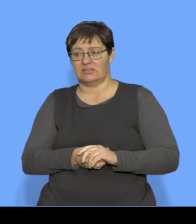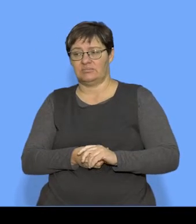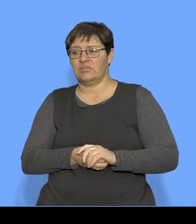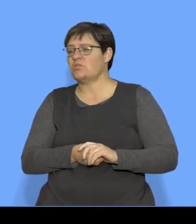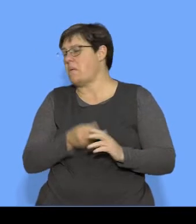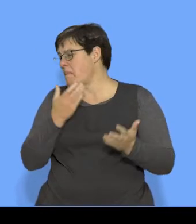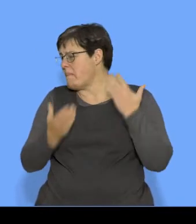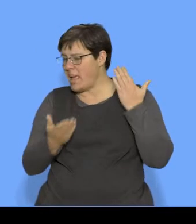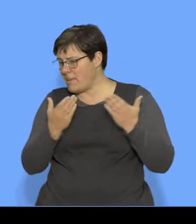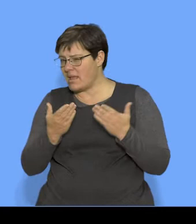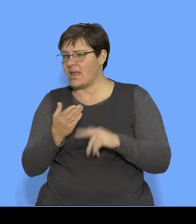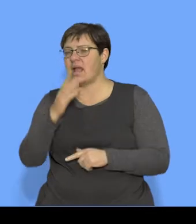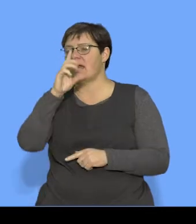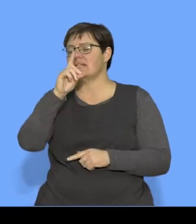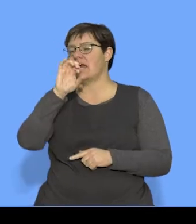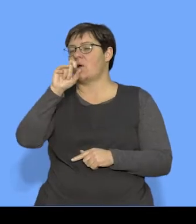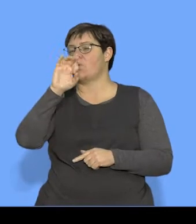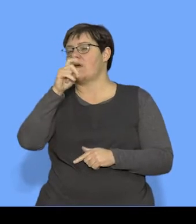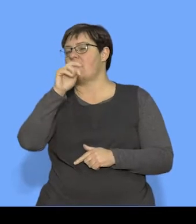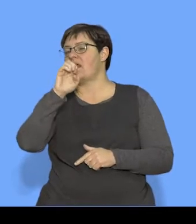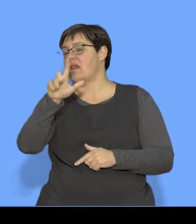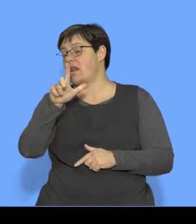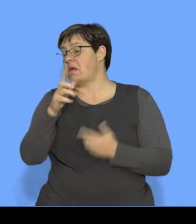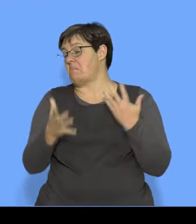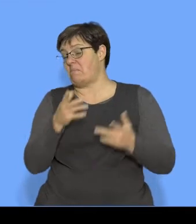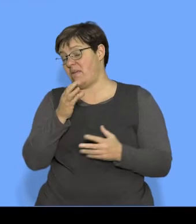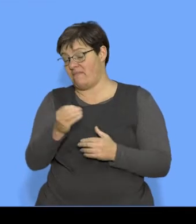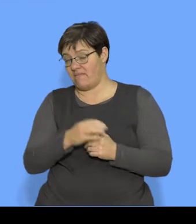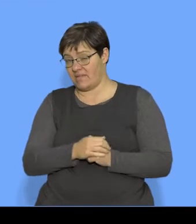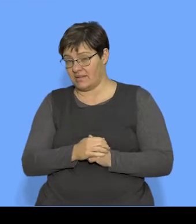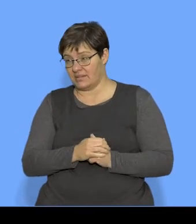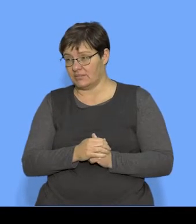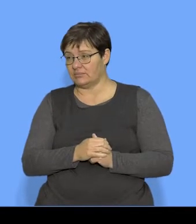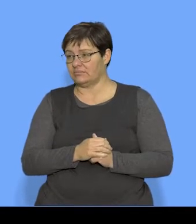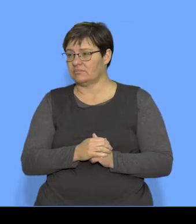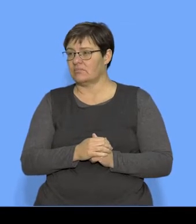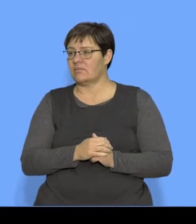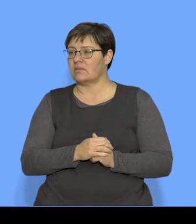be talking about diagonals somewhere there. And then they say to us,